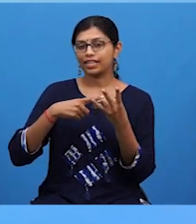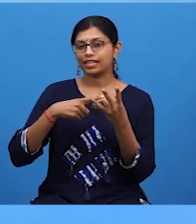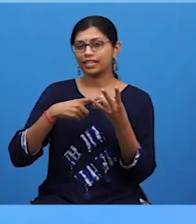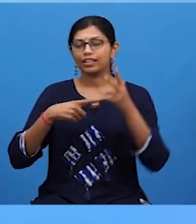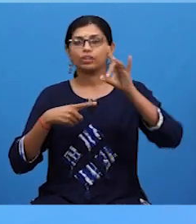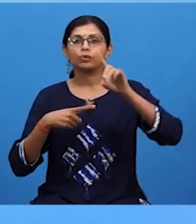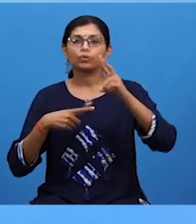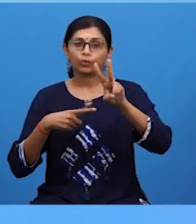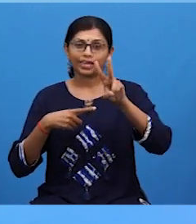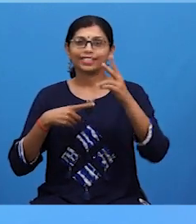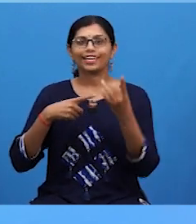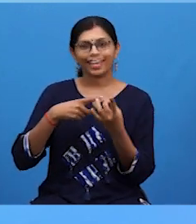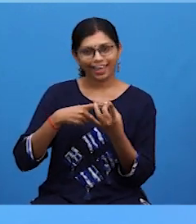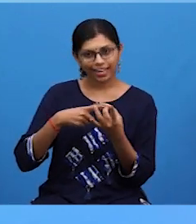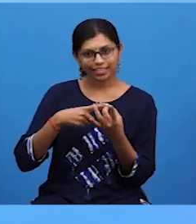27th,